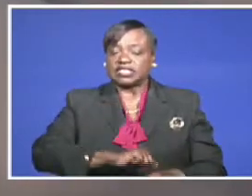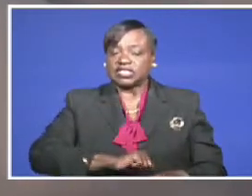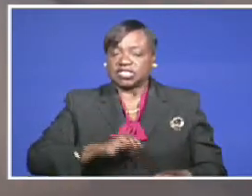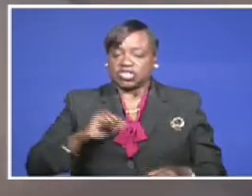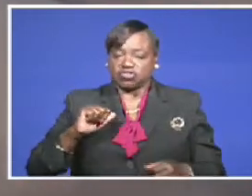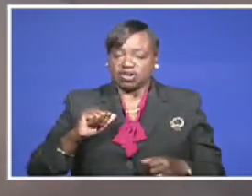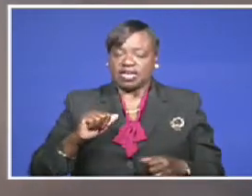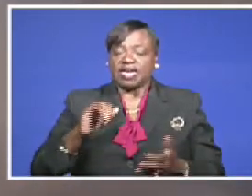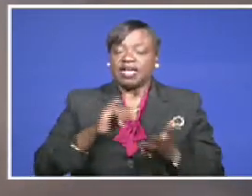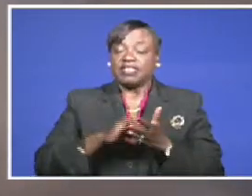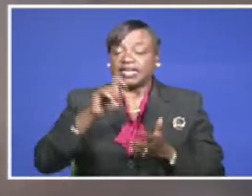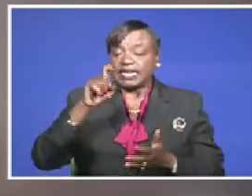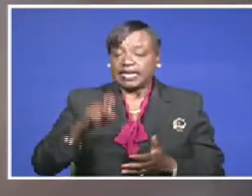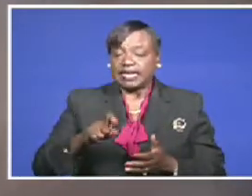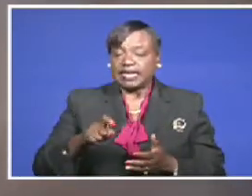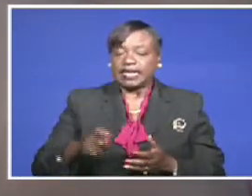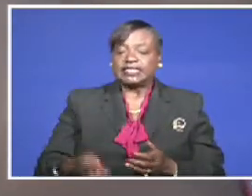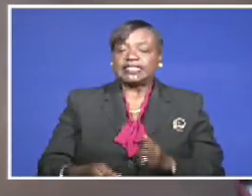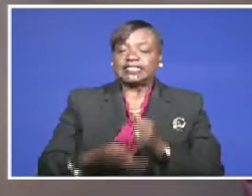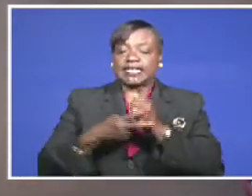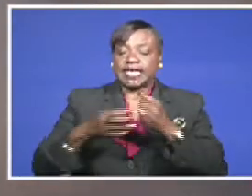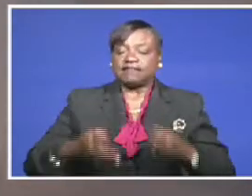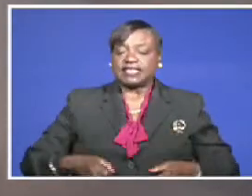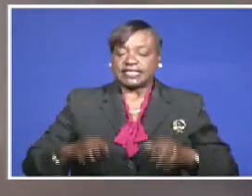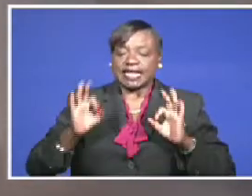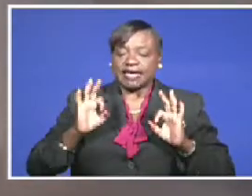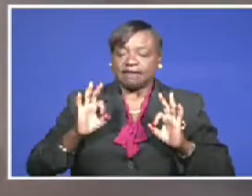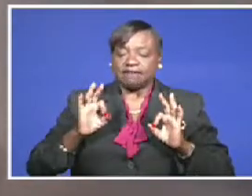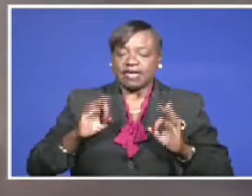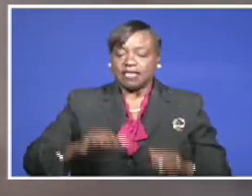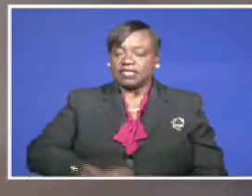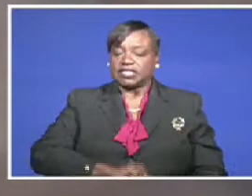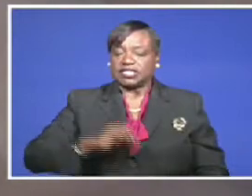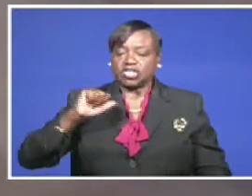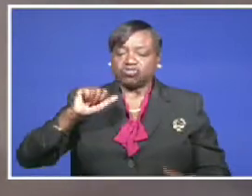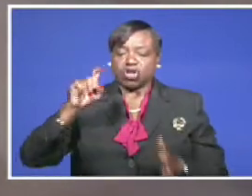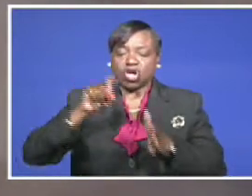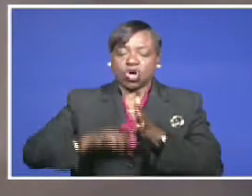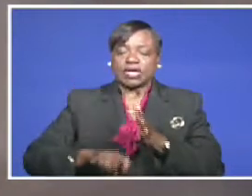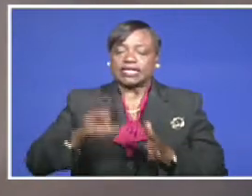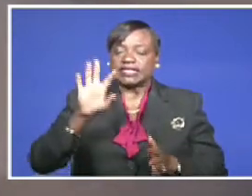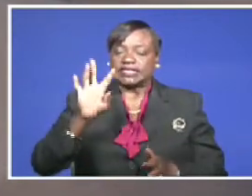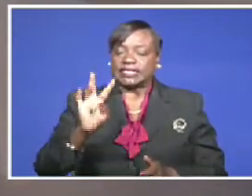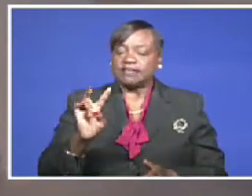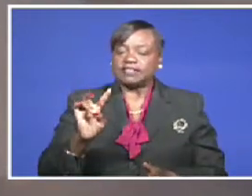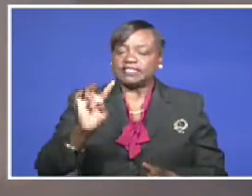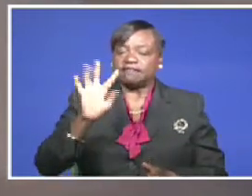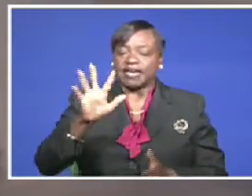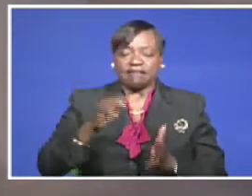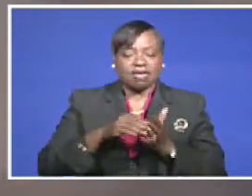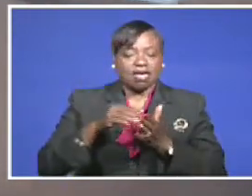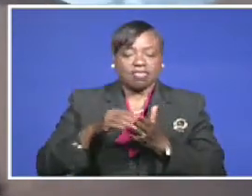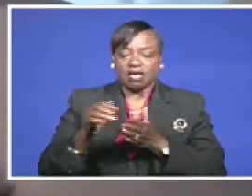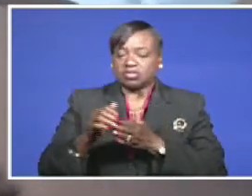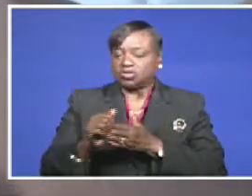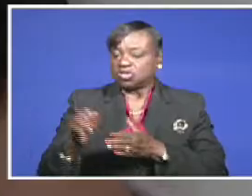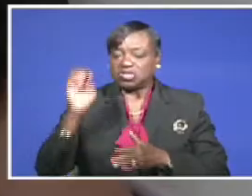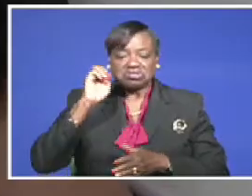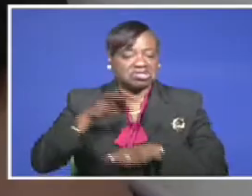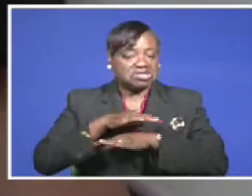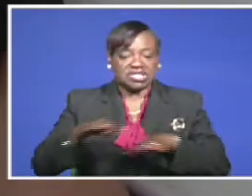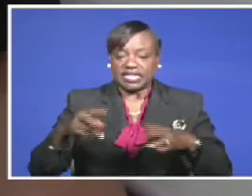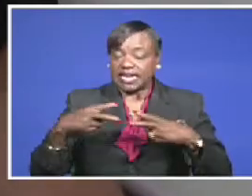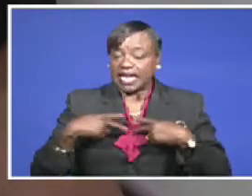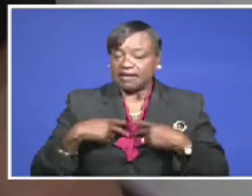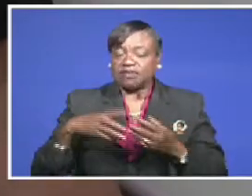his life. Nixon says the surgery cost $75,000, money she said she simply did not have.